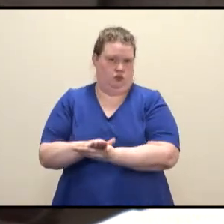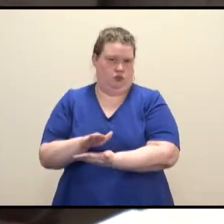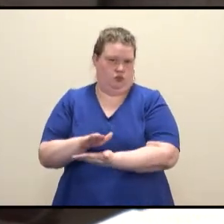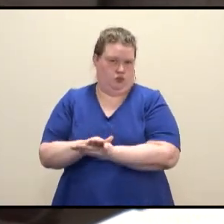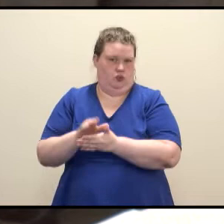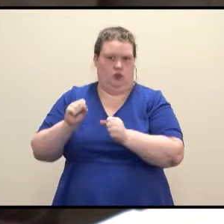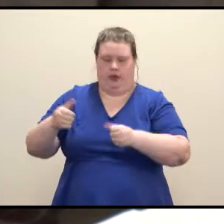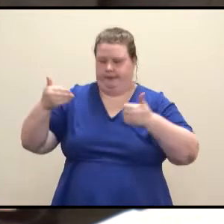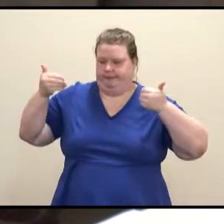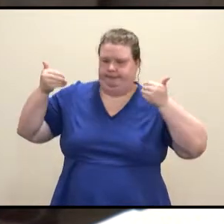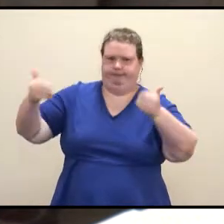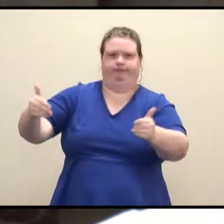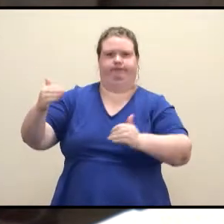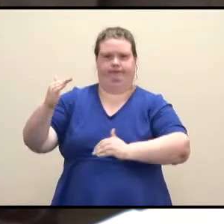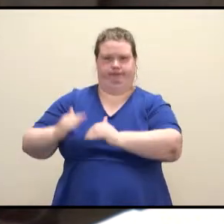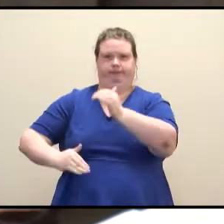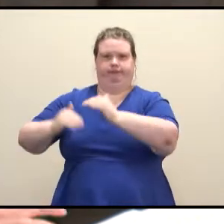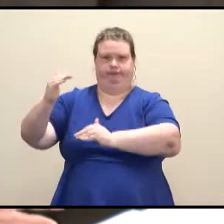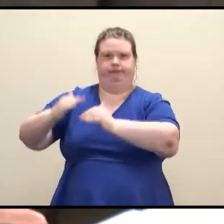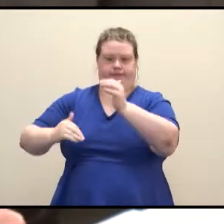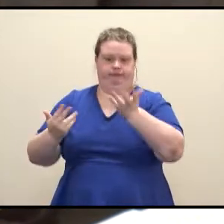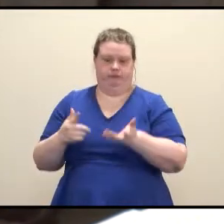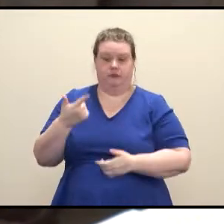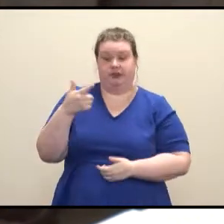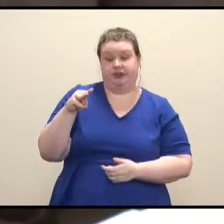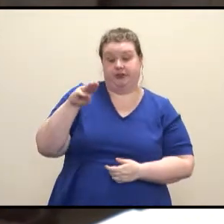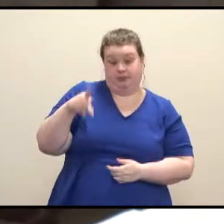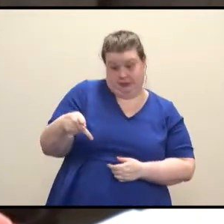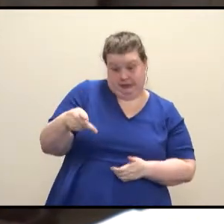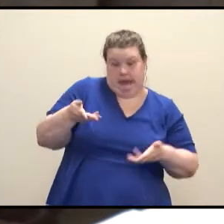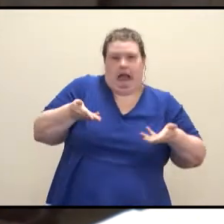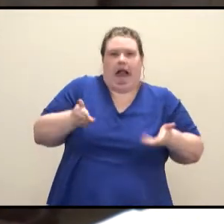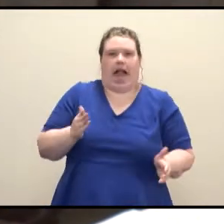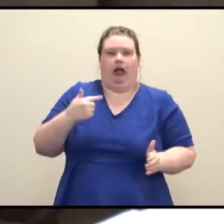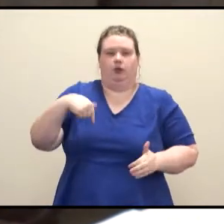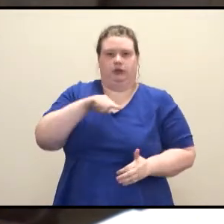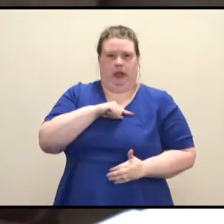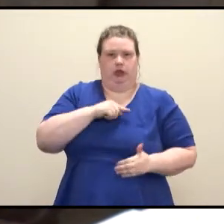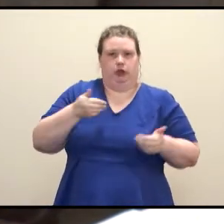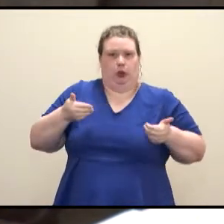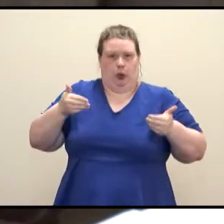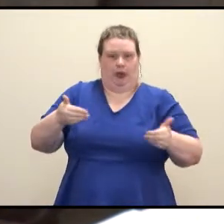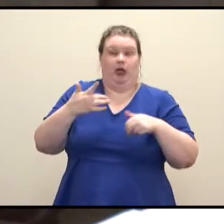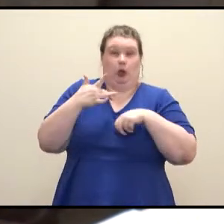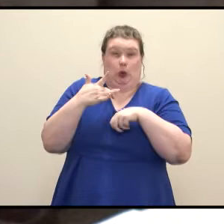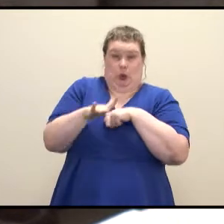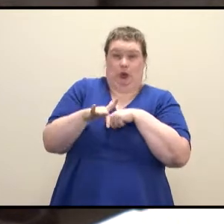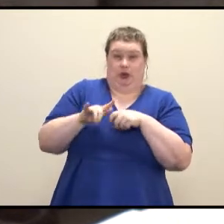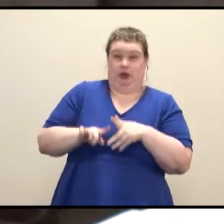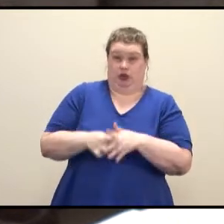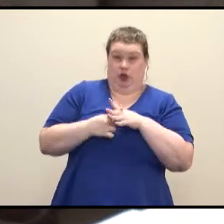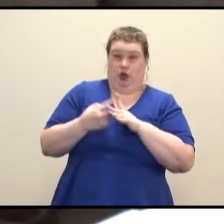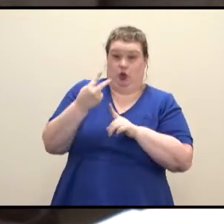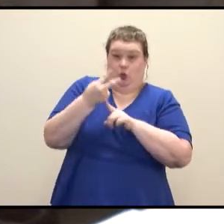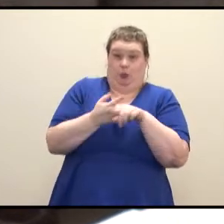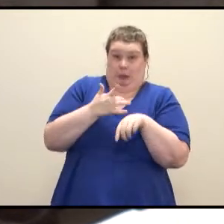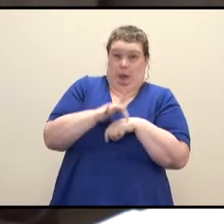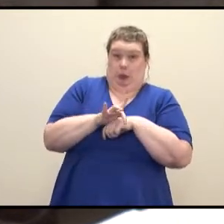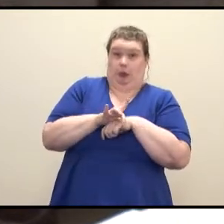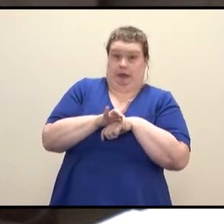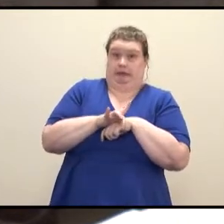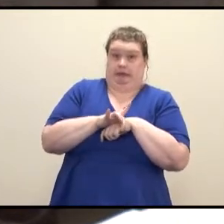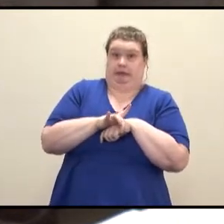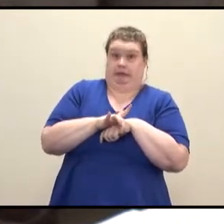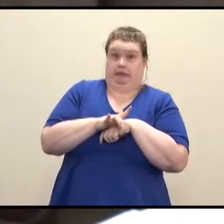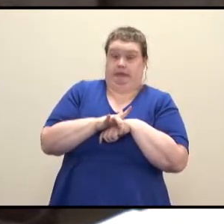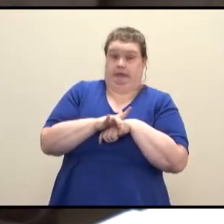into the construction of the new building. So that's what GMP number 1 allows us to do. That's why it's an early start, 2 months earlier than we thought we would